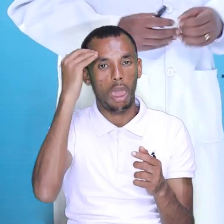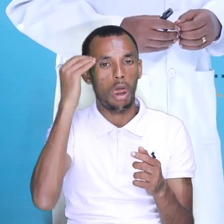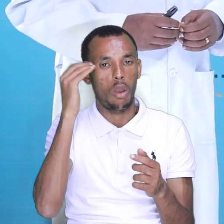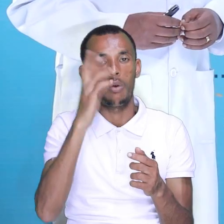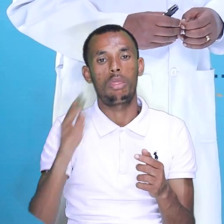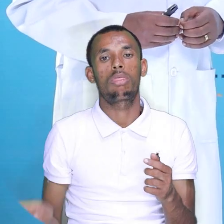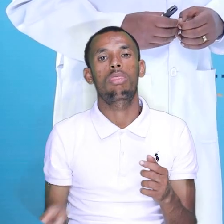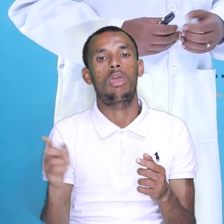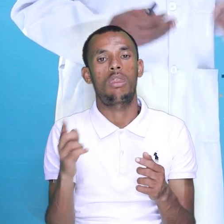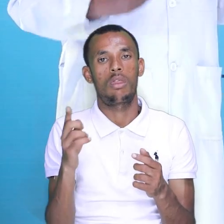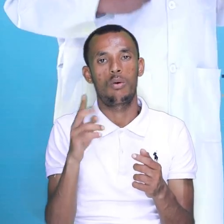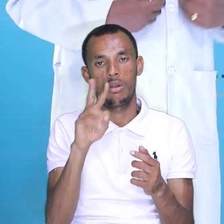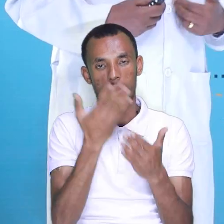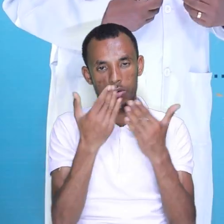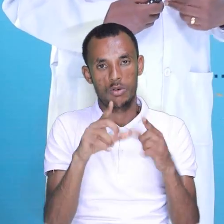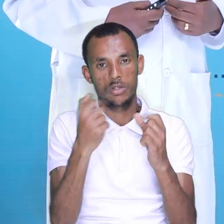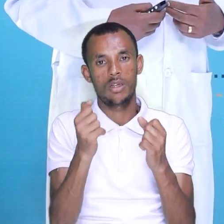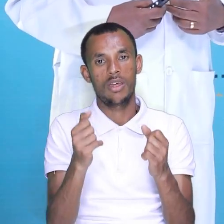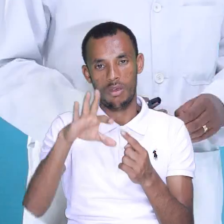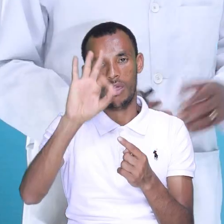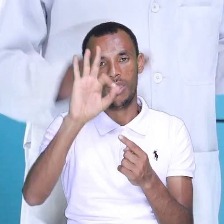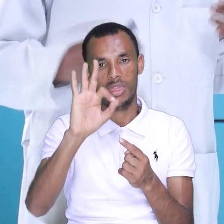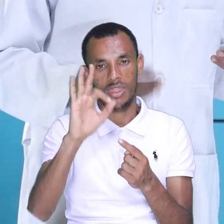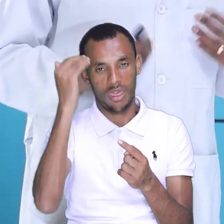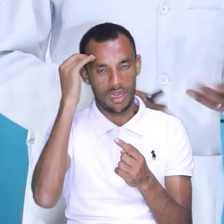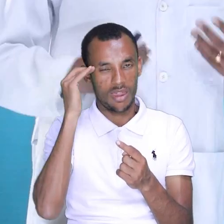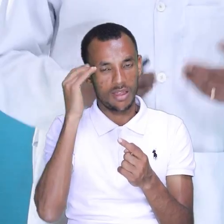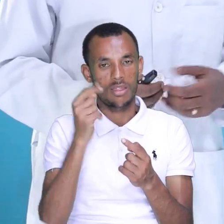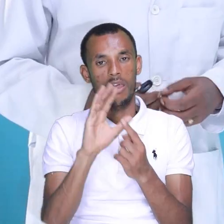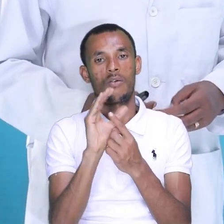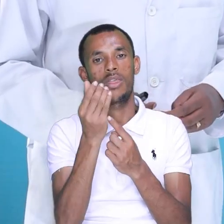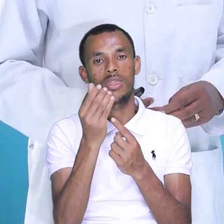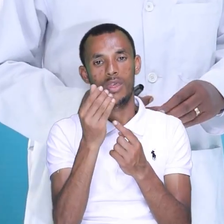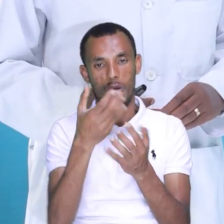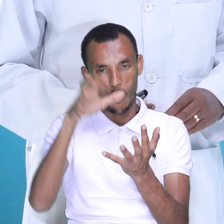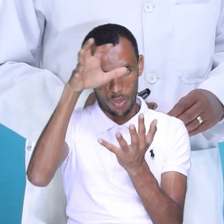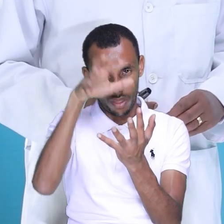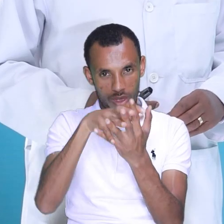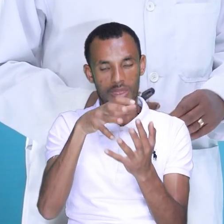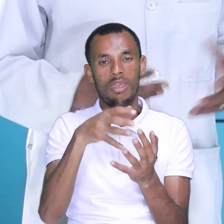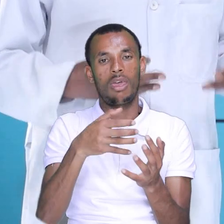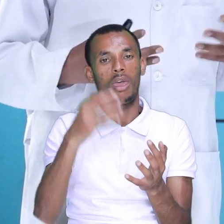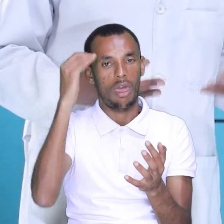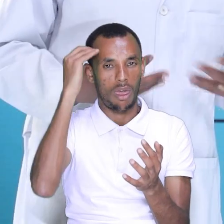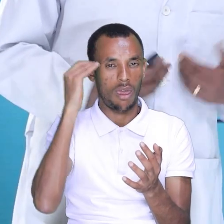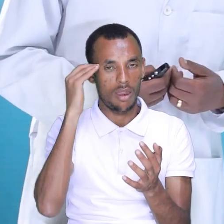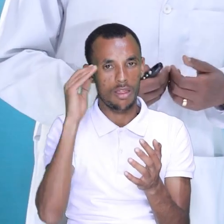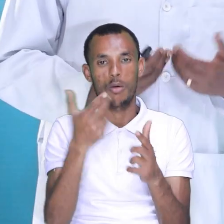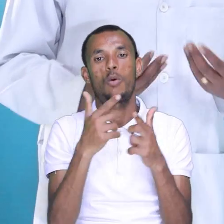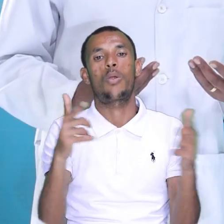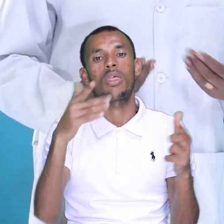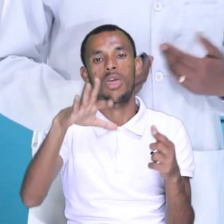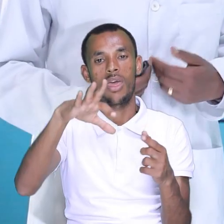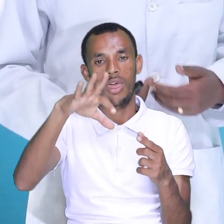tail. If my interest is to get the event contains head, what is the probability of